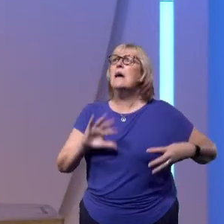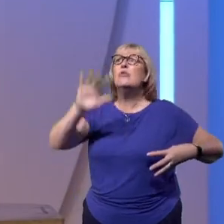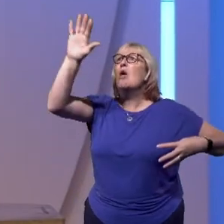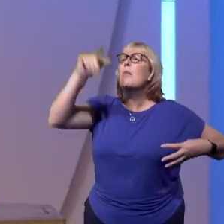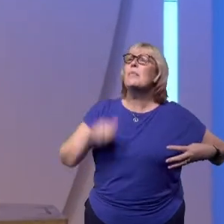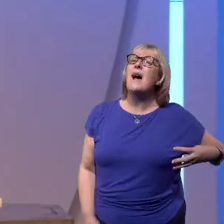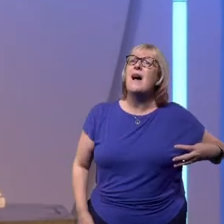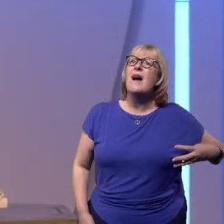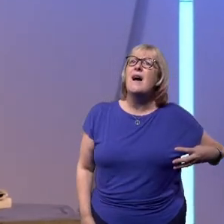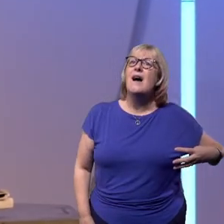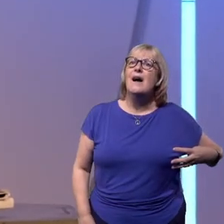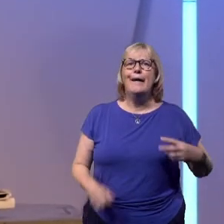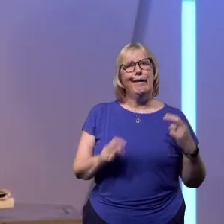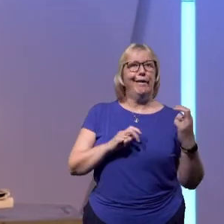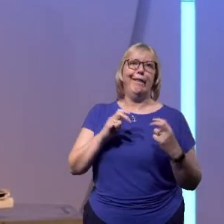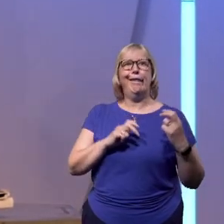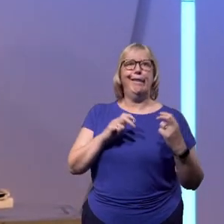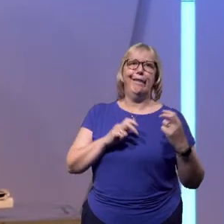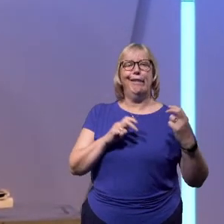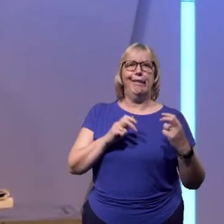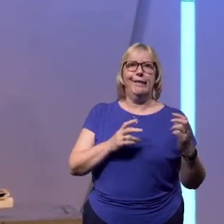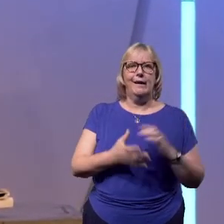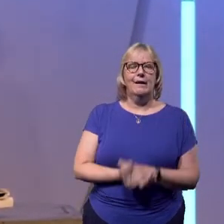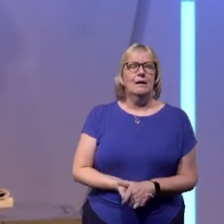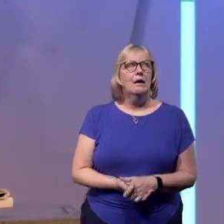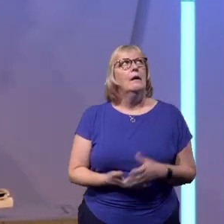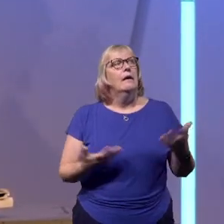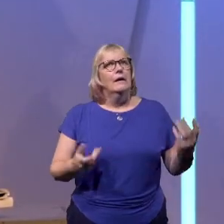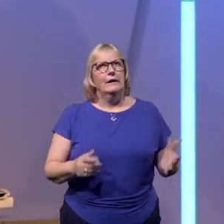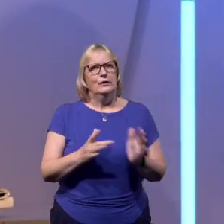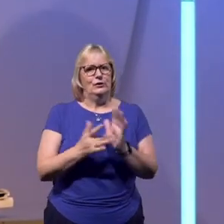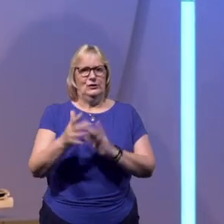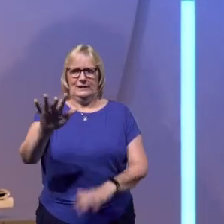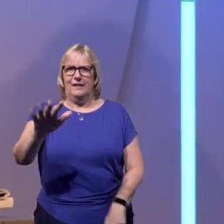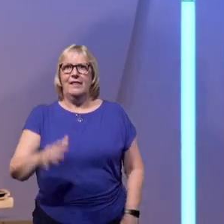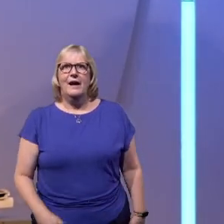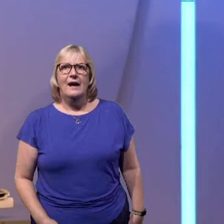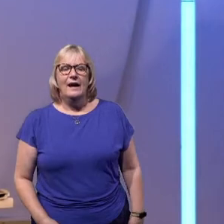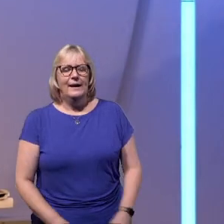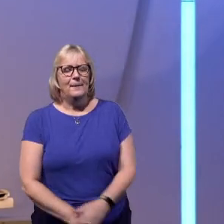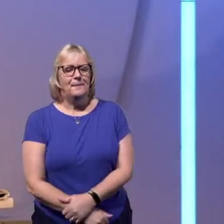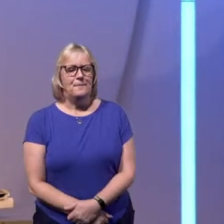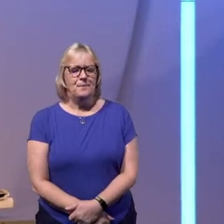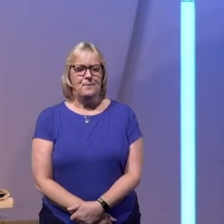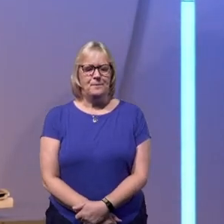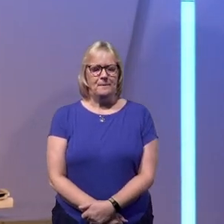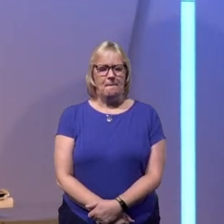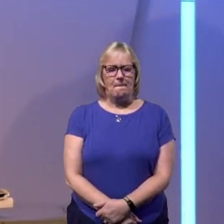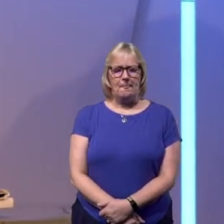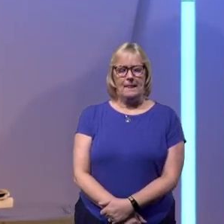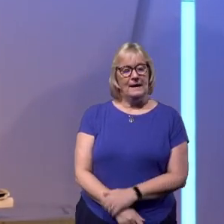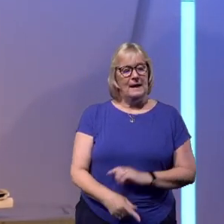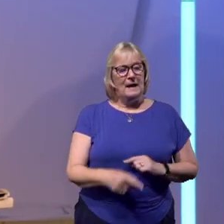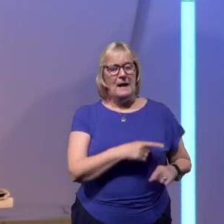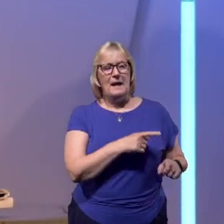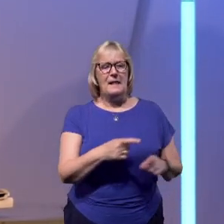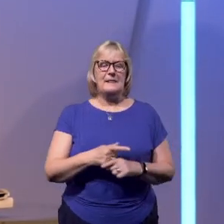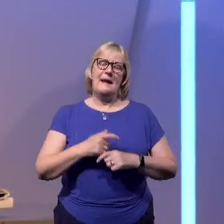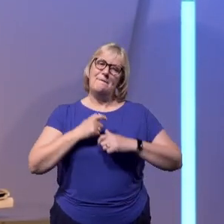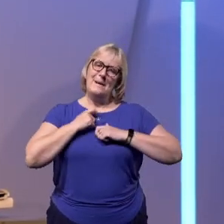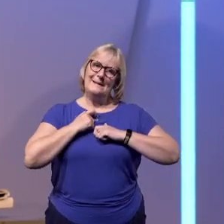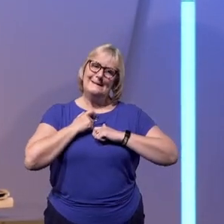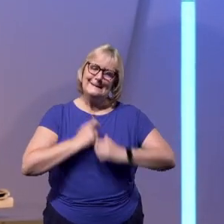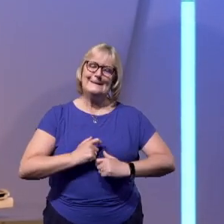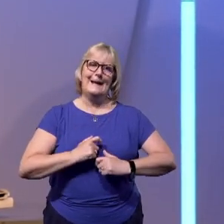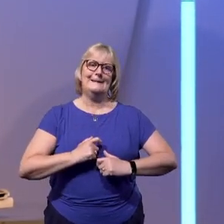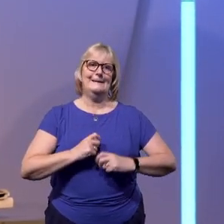mountain? Honestly, it's just classic, isn't it? Absolutely classic. So here they are. They've been status-seeking, not